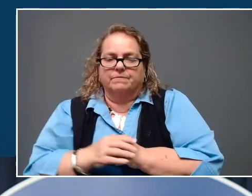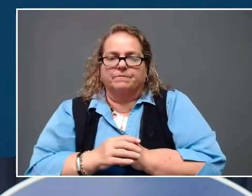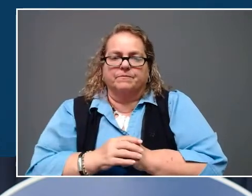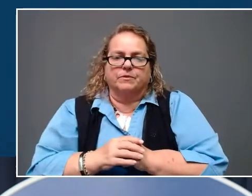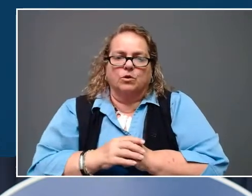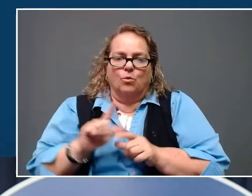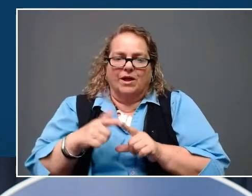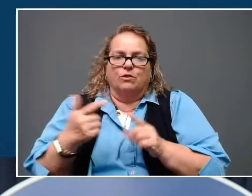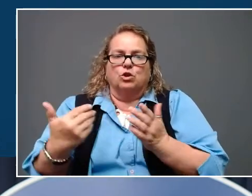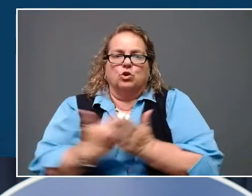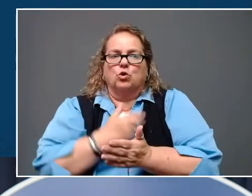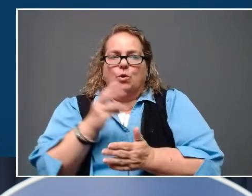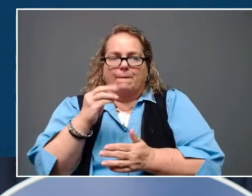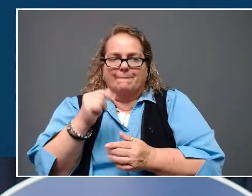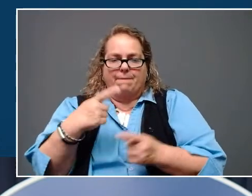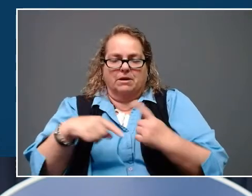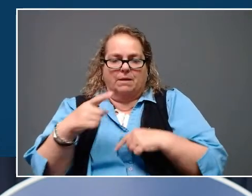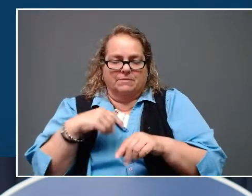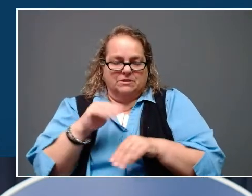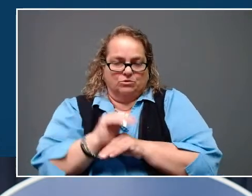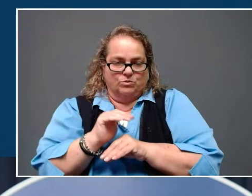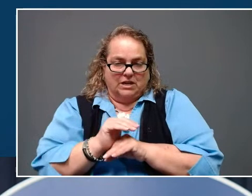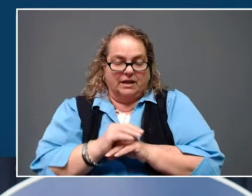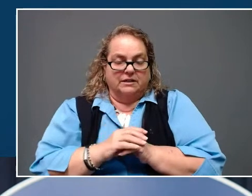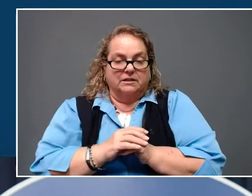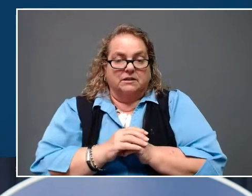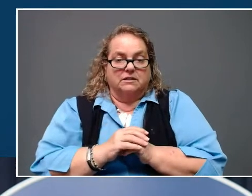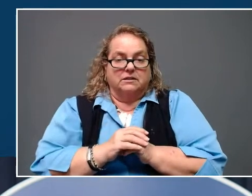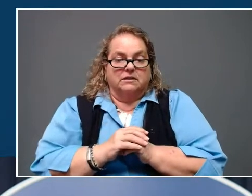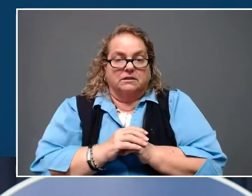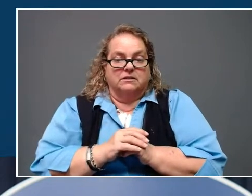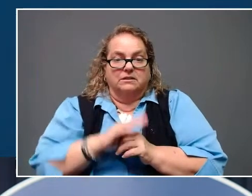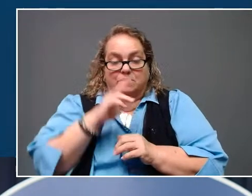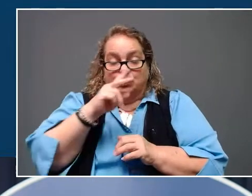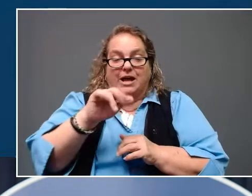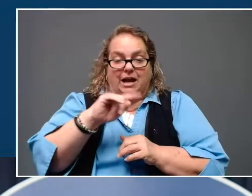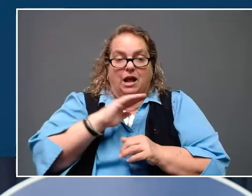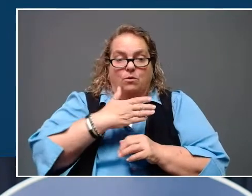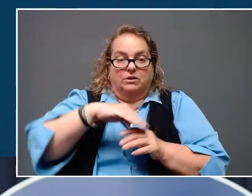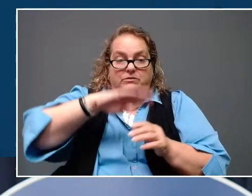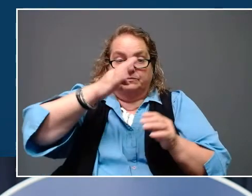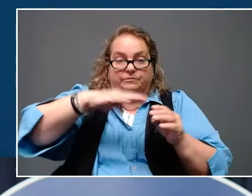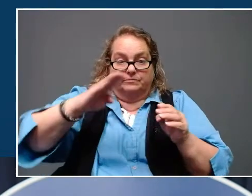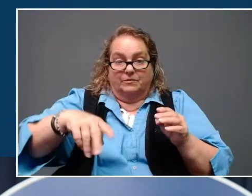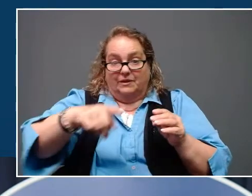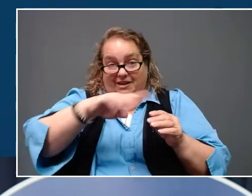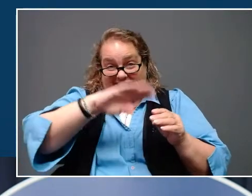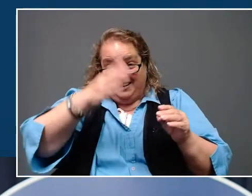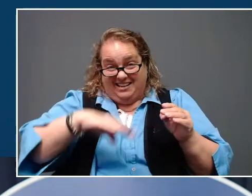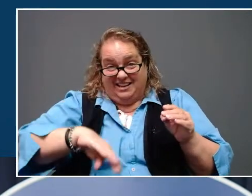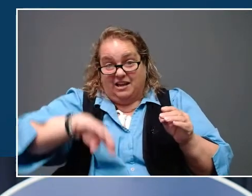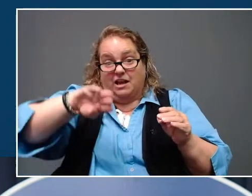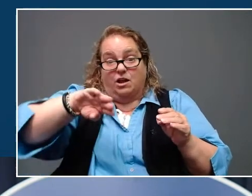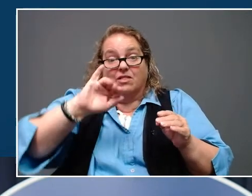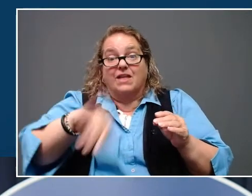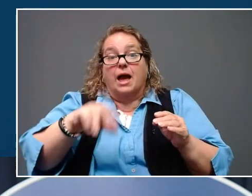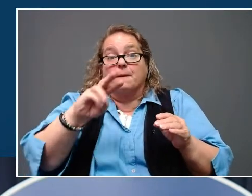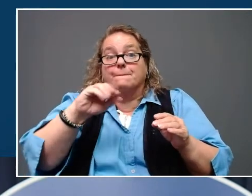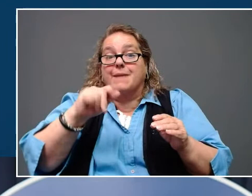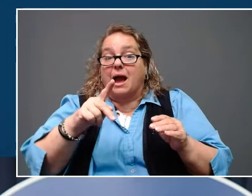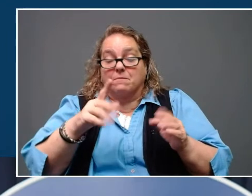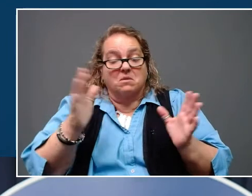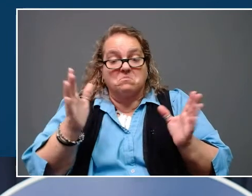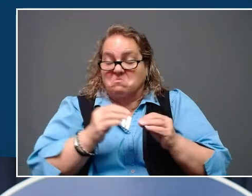map comes out tonight. Let's look at our stair-stepper chart. Again, when that map is no longer just cases, as